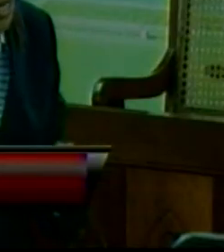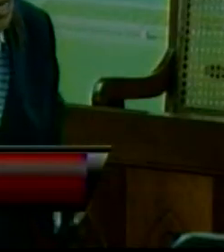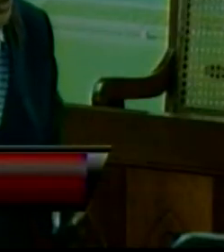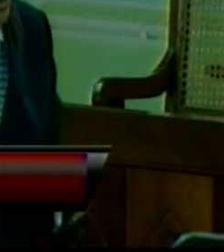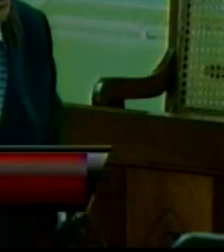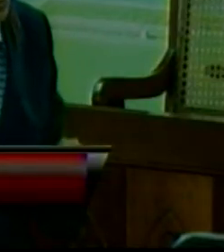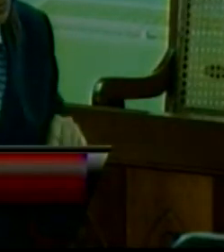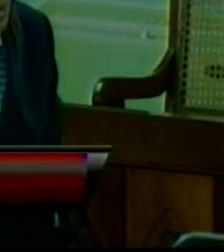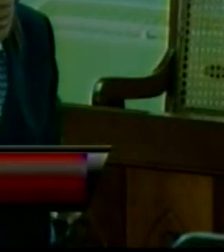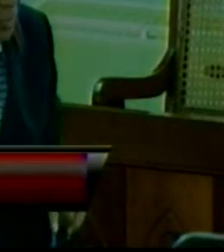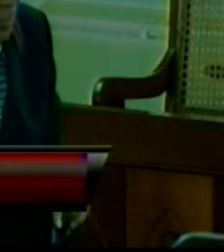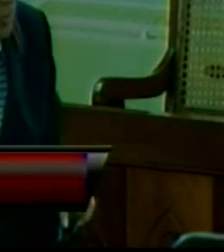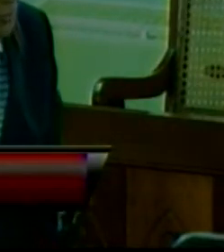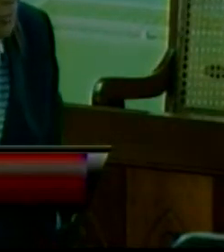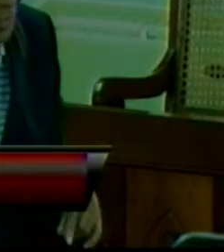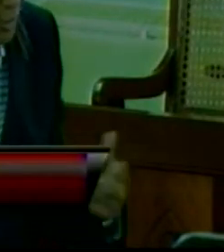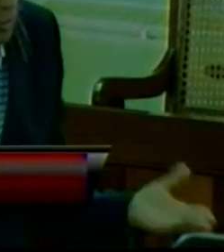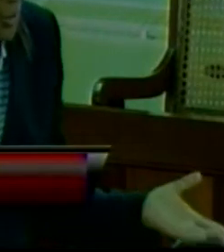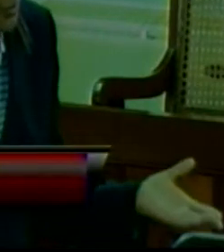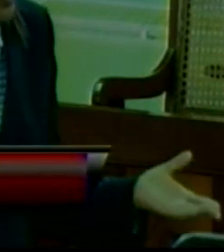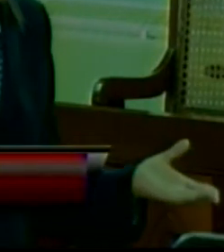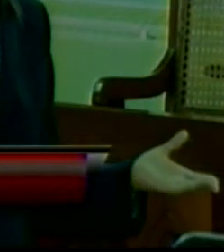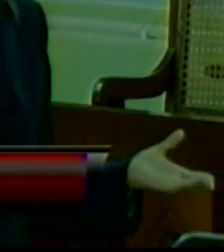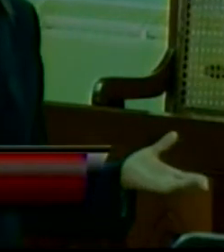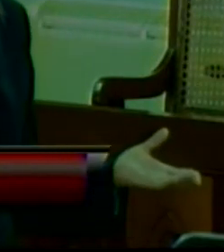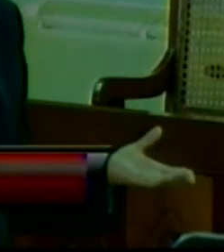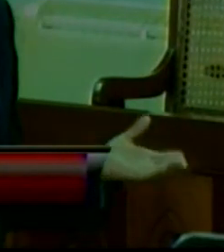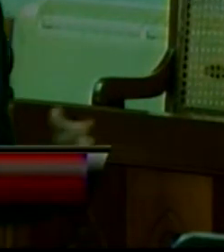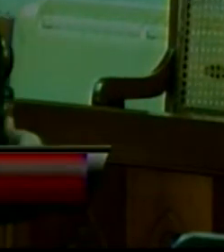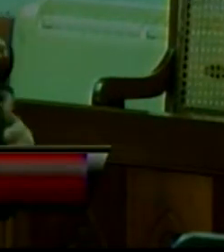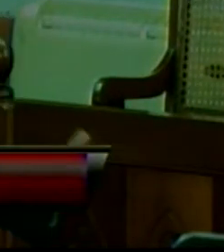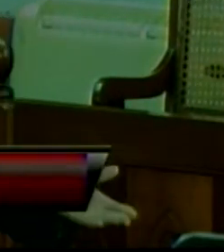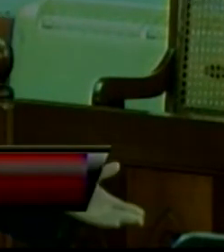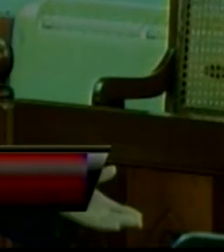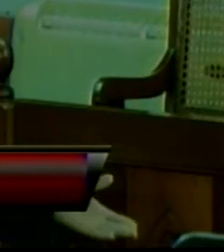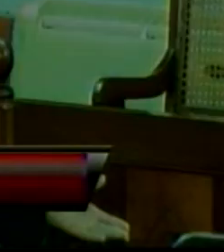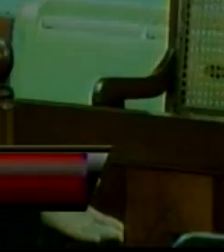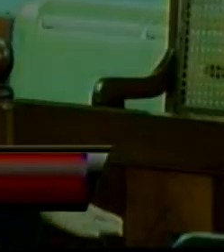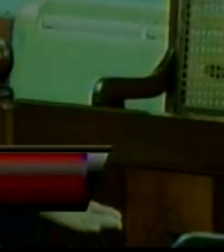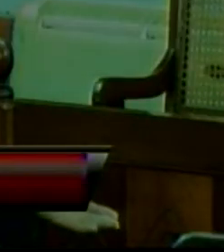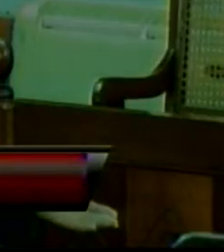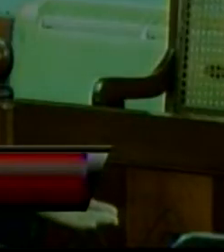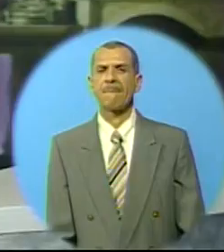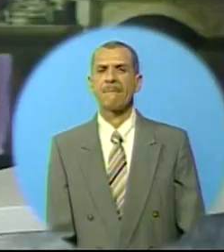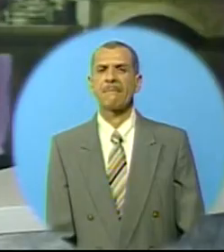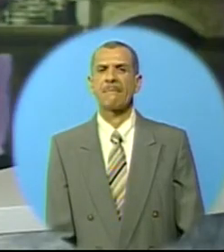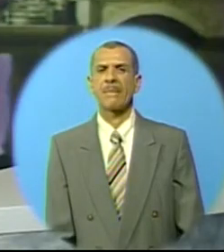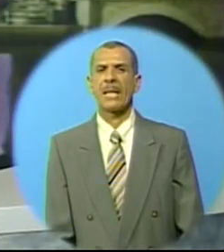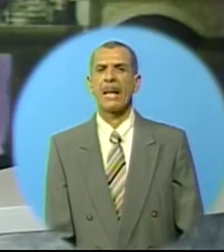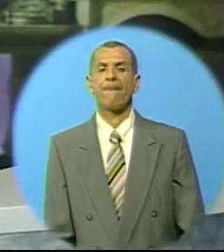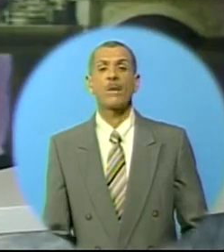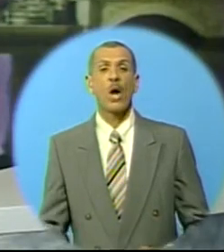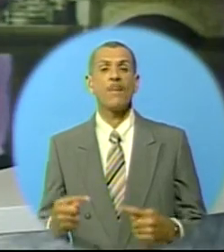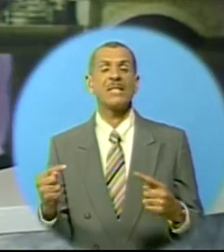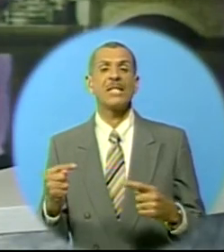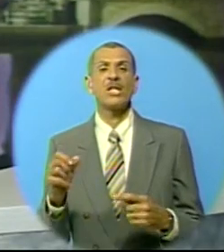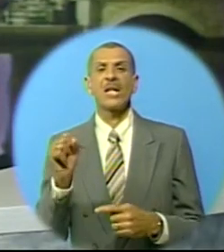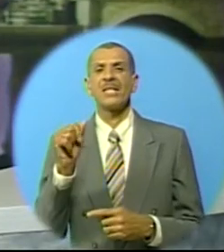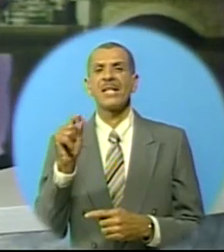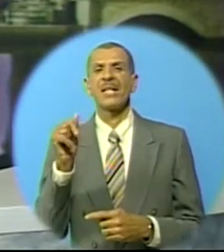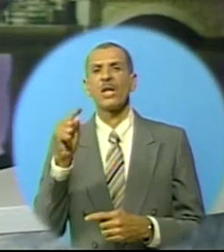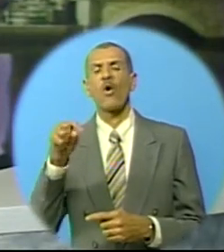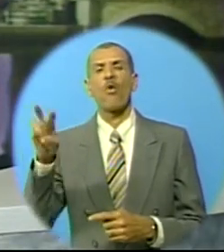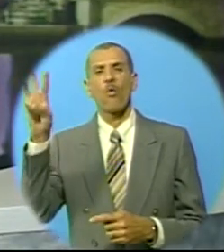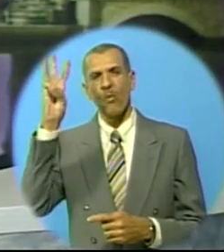to make the punishment fit the crime. It is as simple as that. Opposition Senator